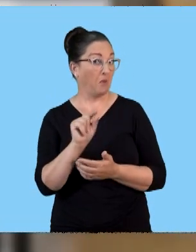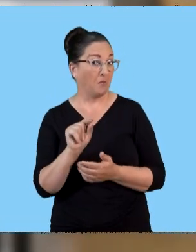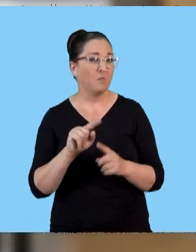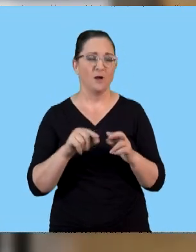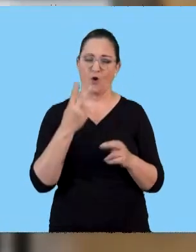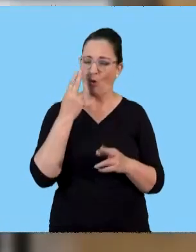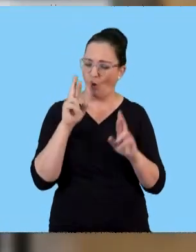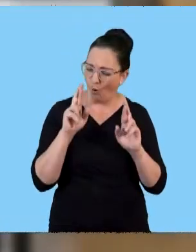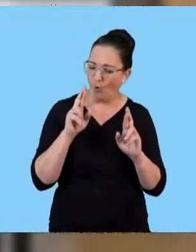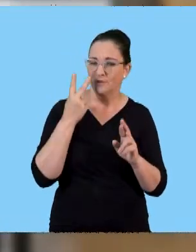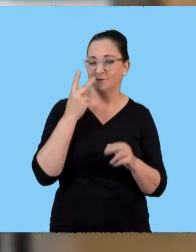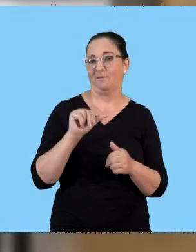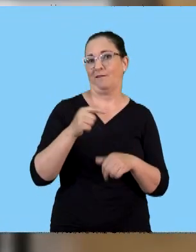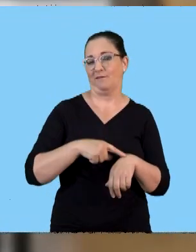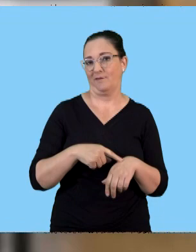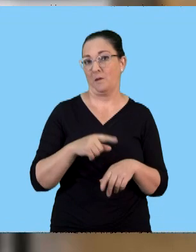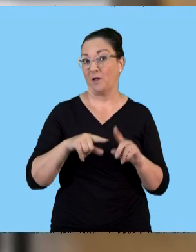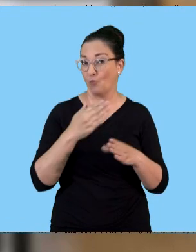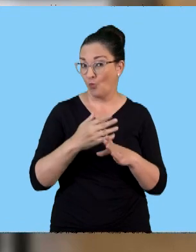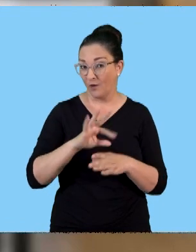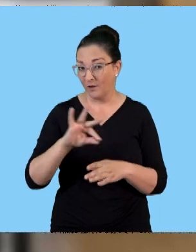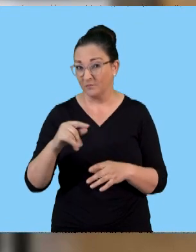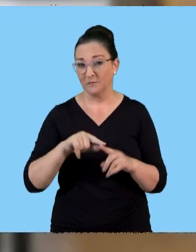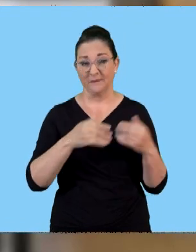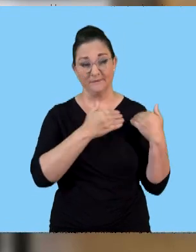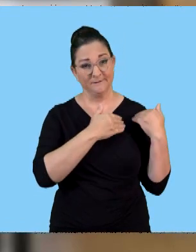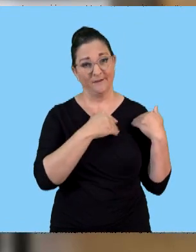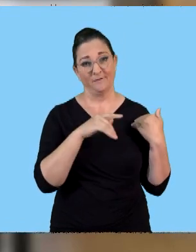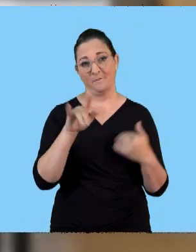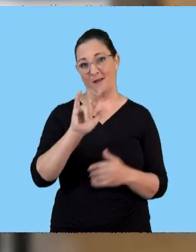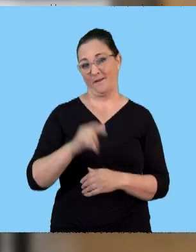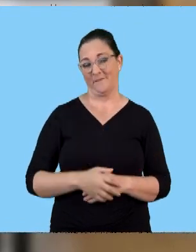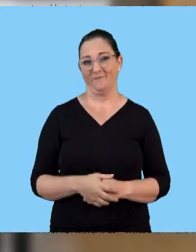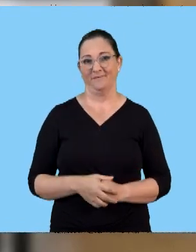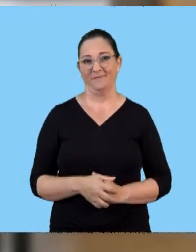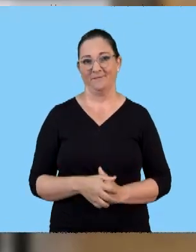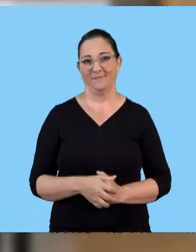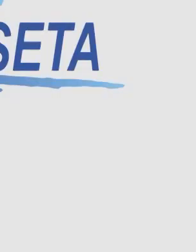and also hope to see you next time. Remember to work every day. Stay safe. Goodbye.